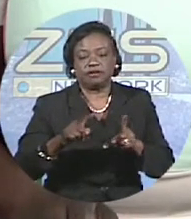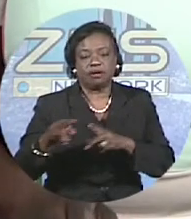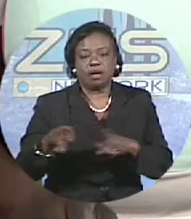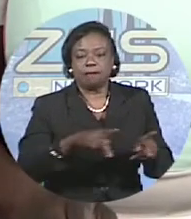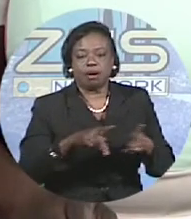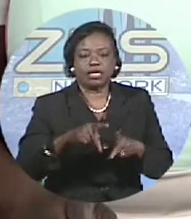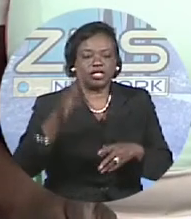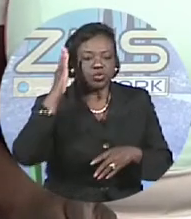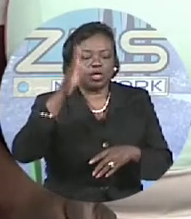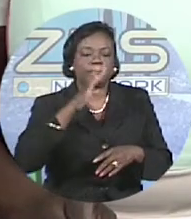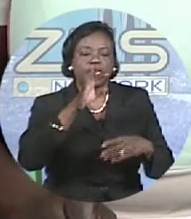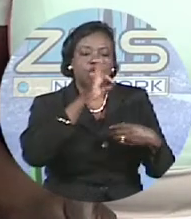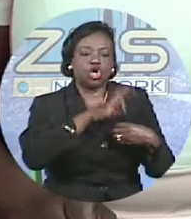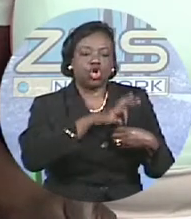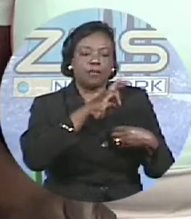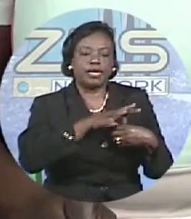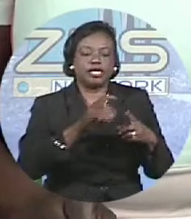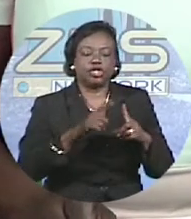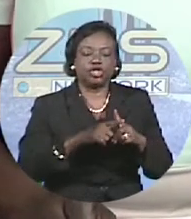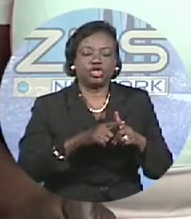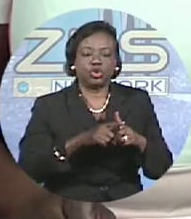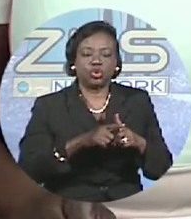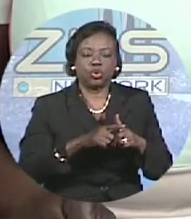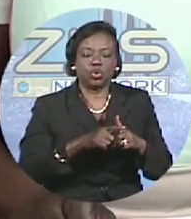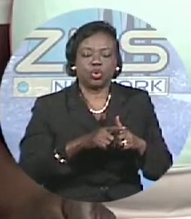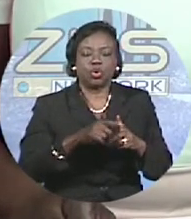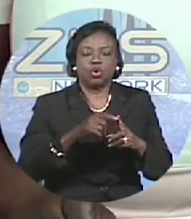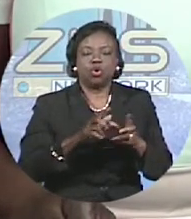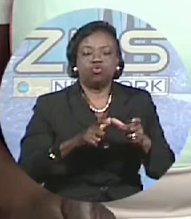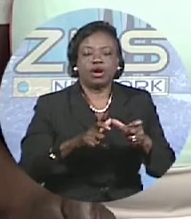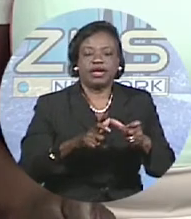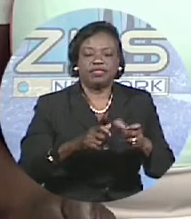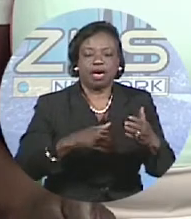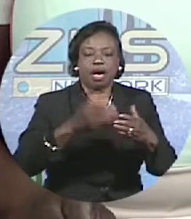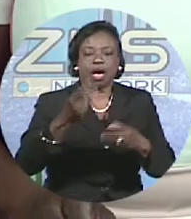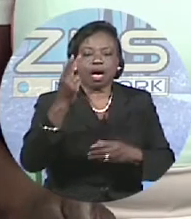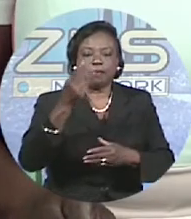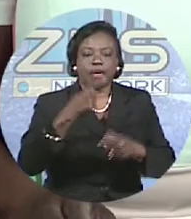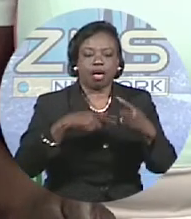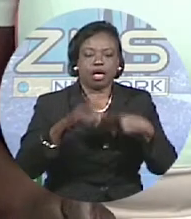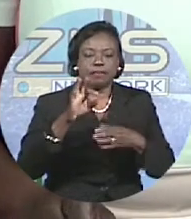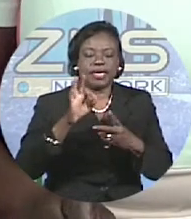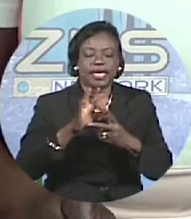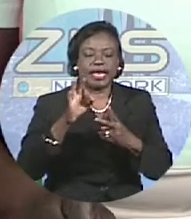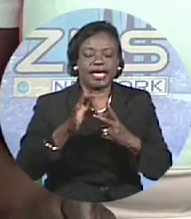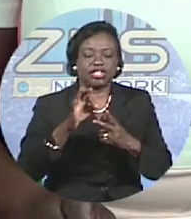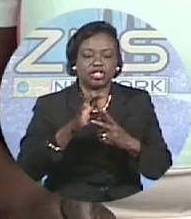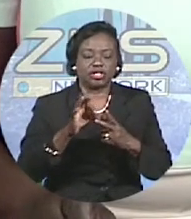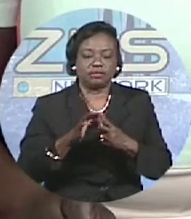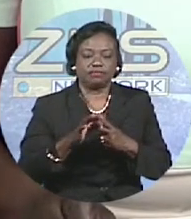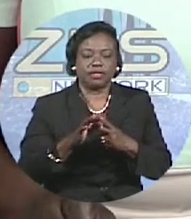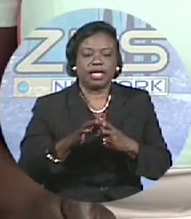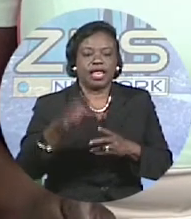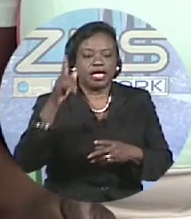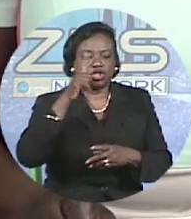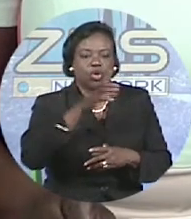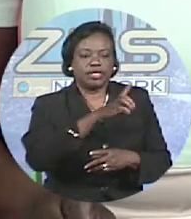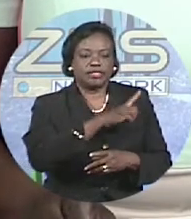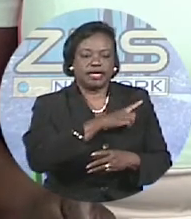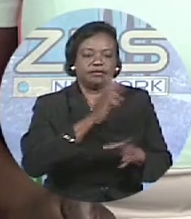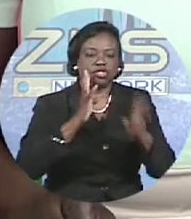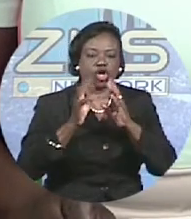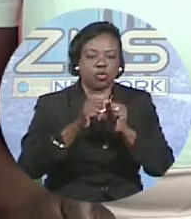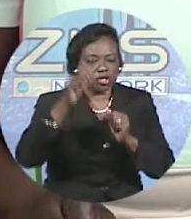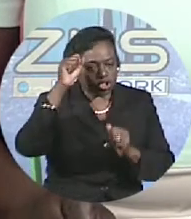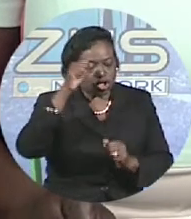will be nominated to run in the upcoming May 10th general elections. LaDawn Davis spoke with the Parliamentary Commissioner, Sherlyn Hall, to get a refresher